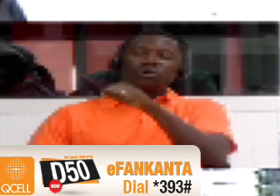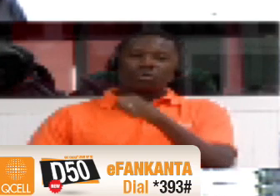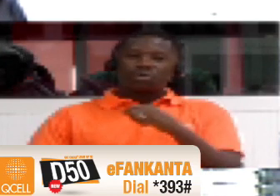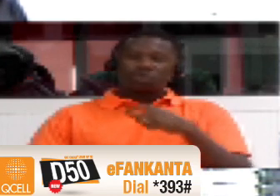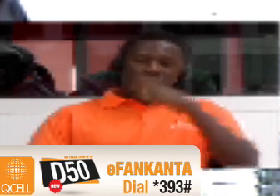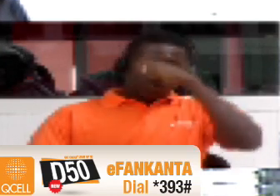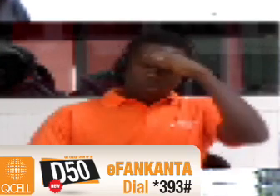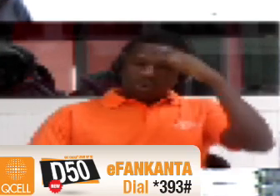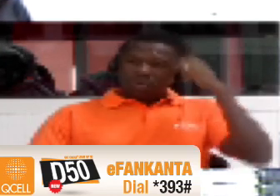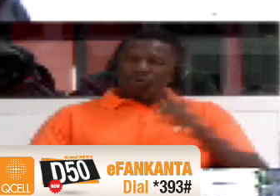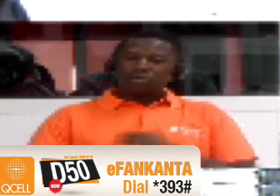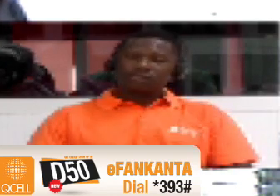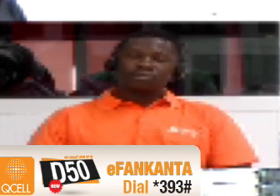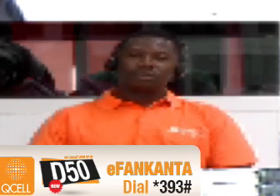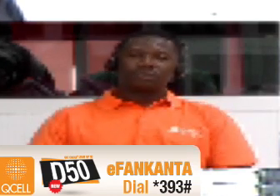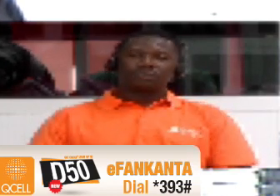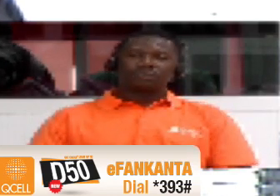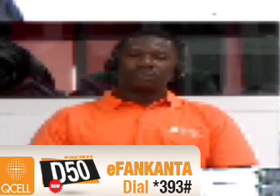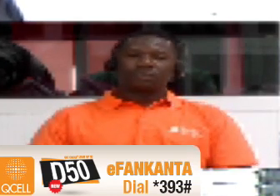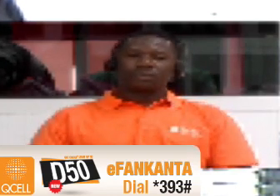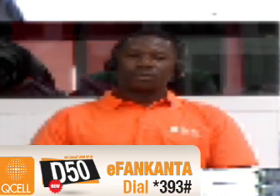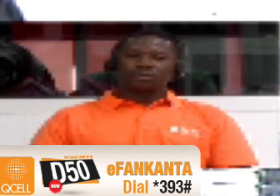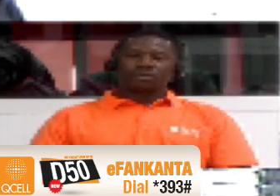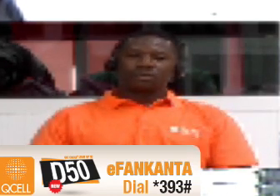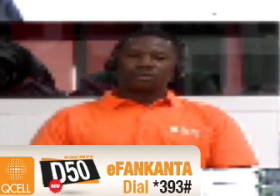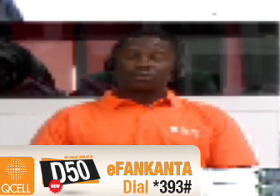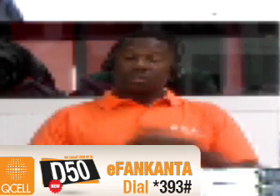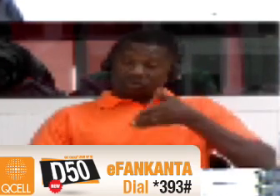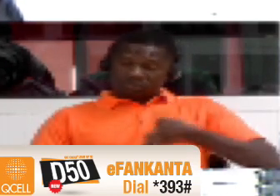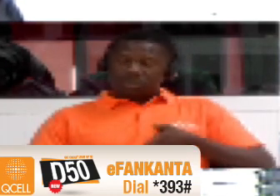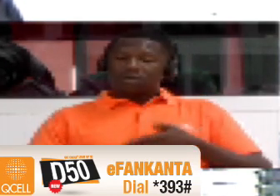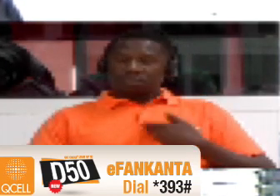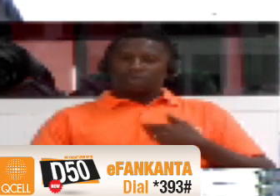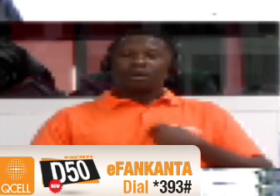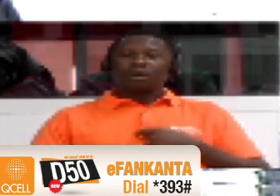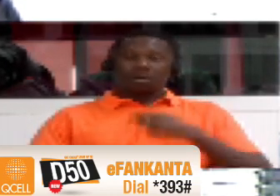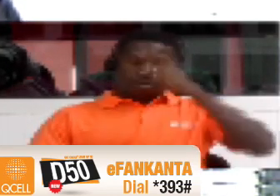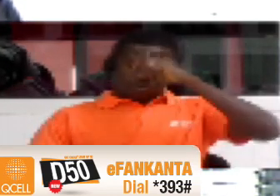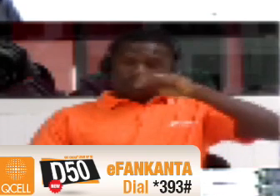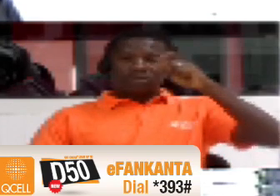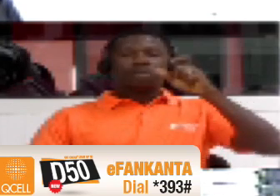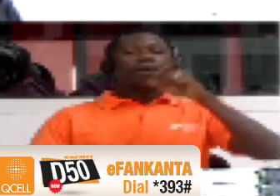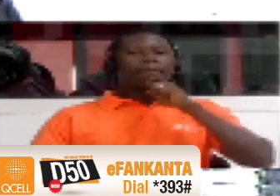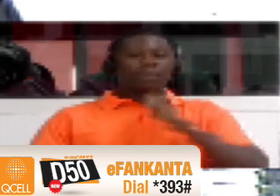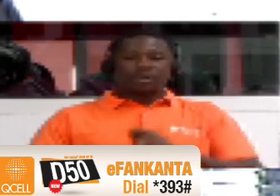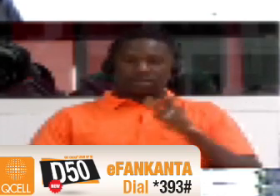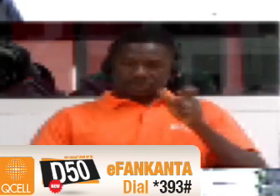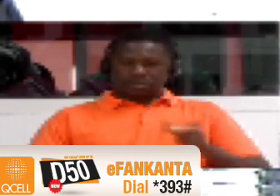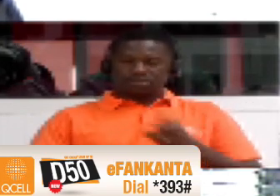ko mumuneti. Beaten mum police already. Today I'm a police officer.